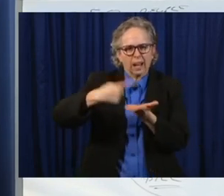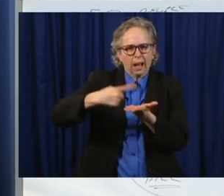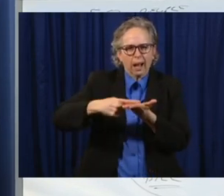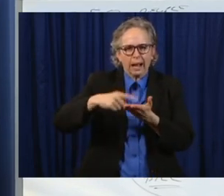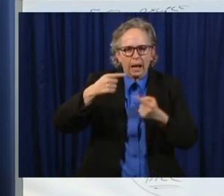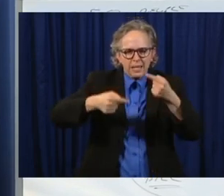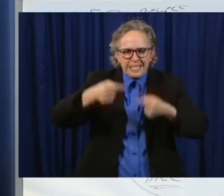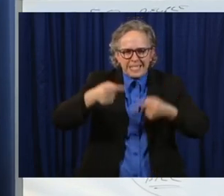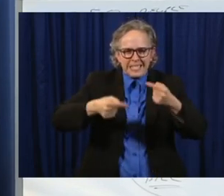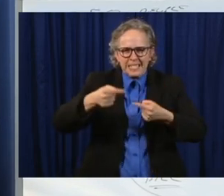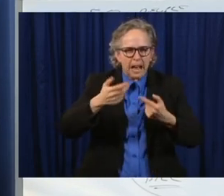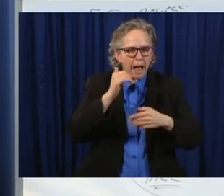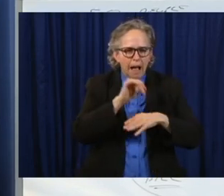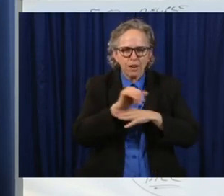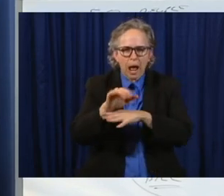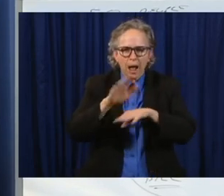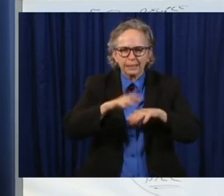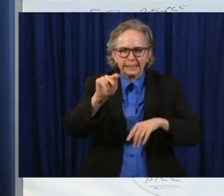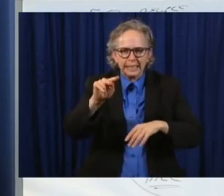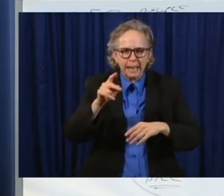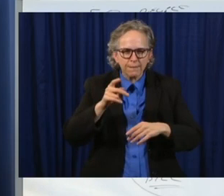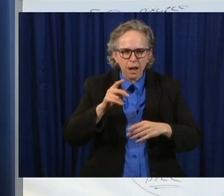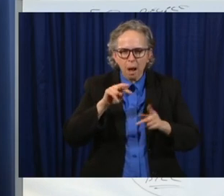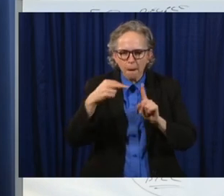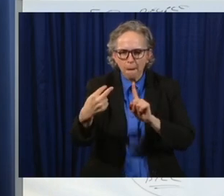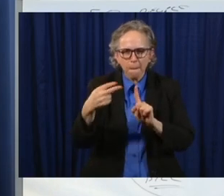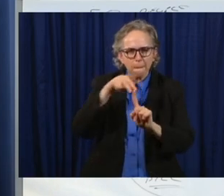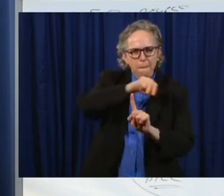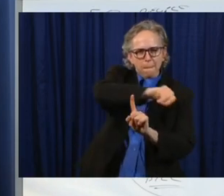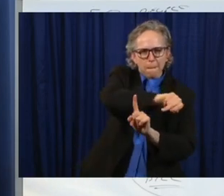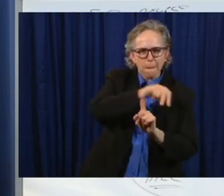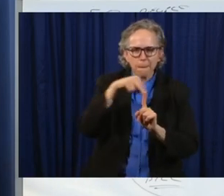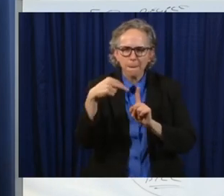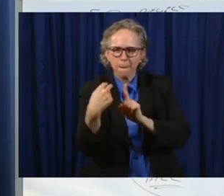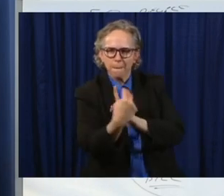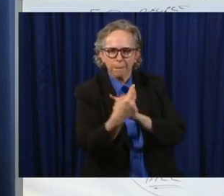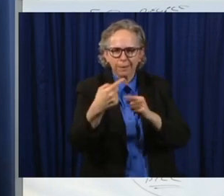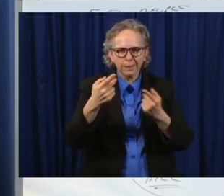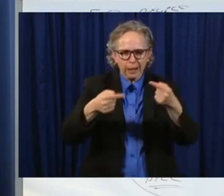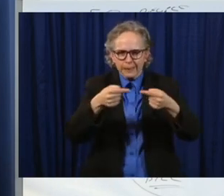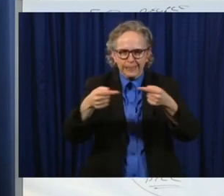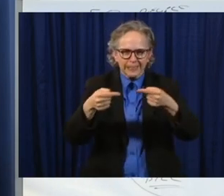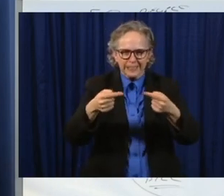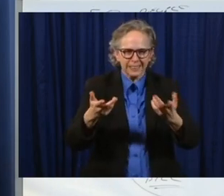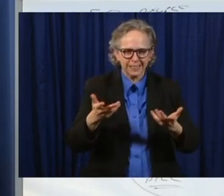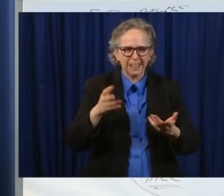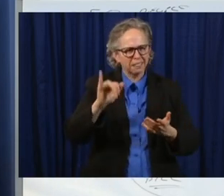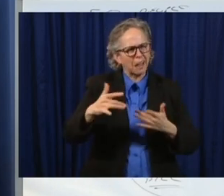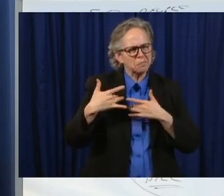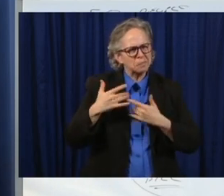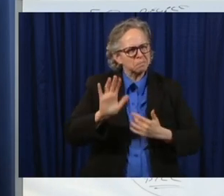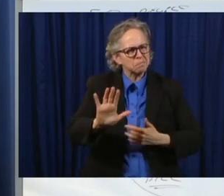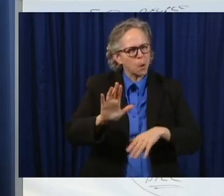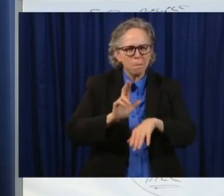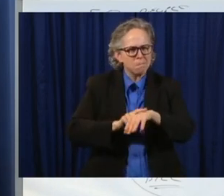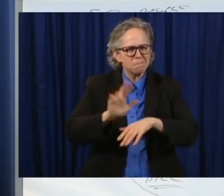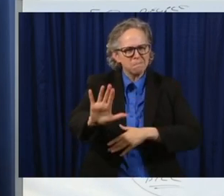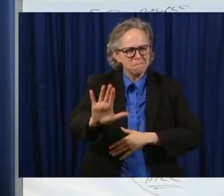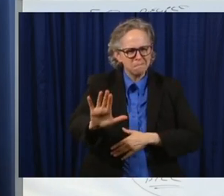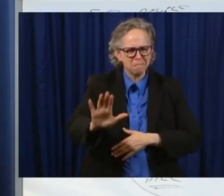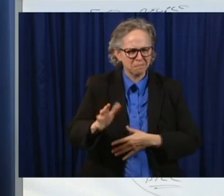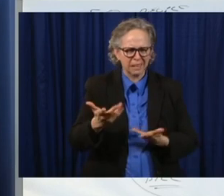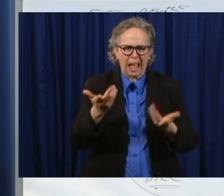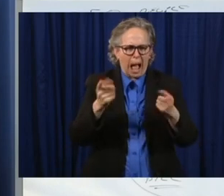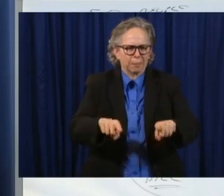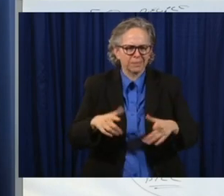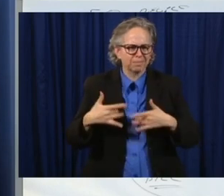and in the papers. So I think that's the climate in which this all